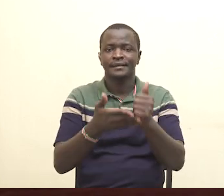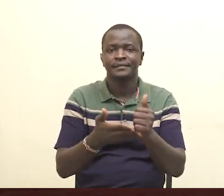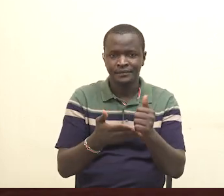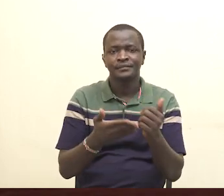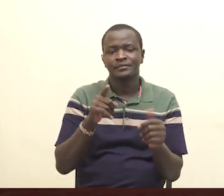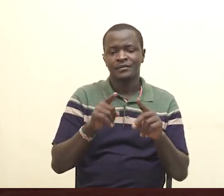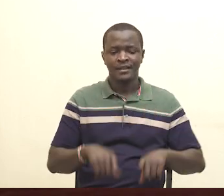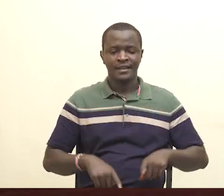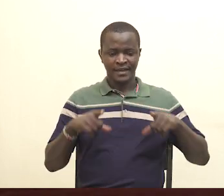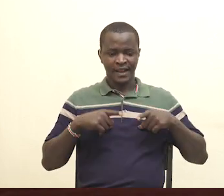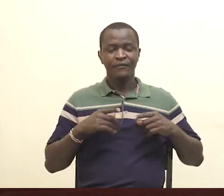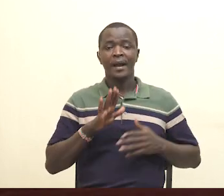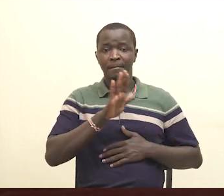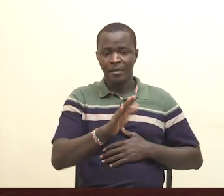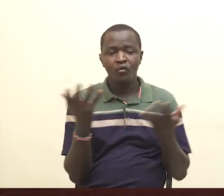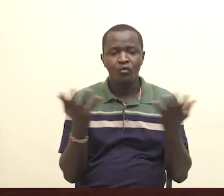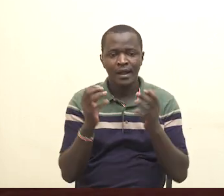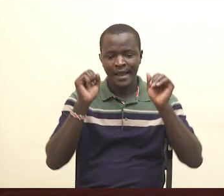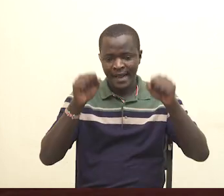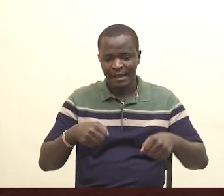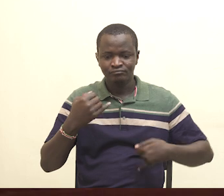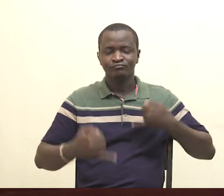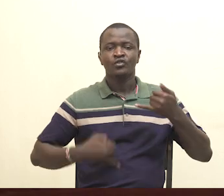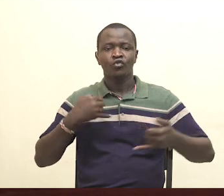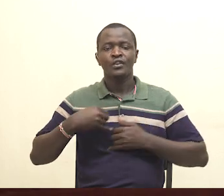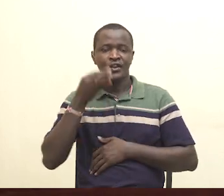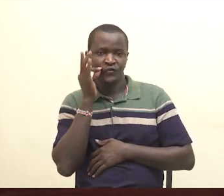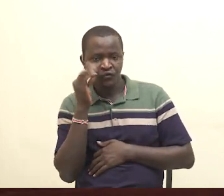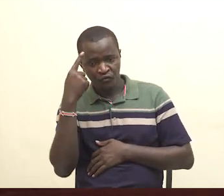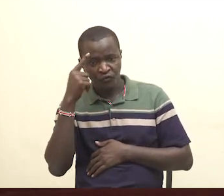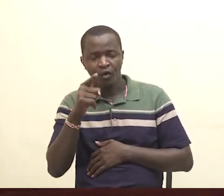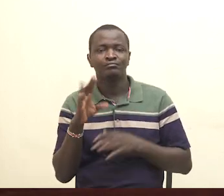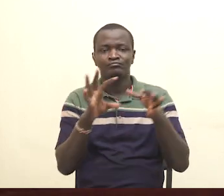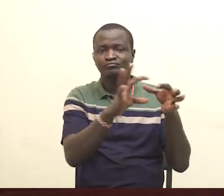sure also to be living in a life whereby